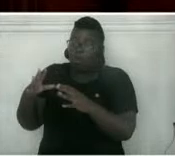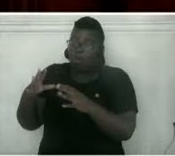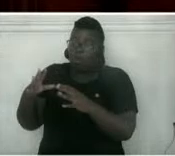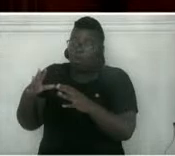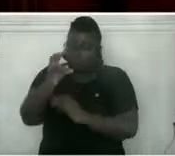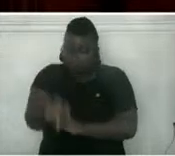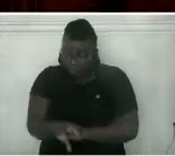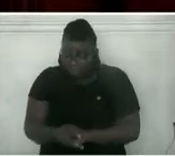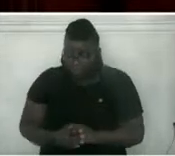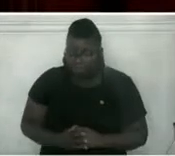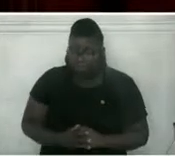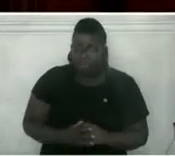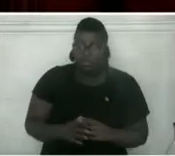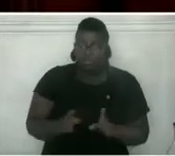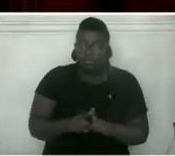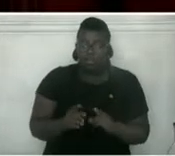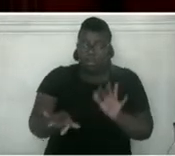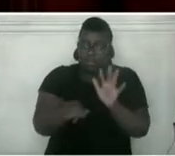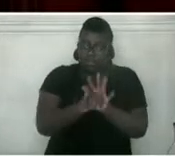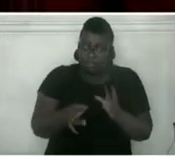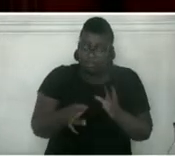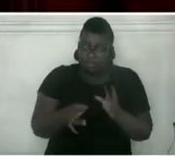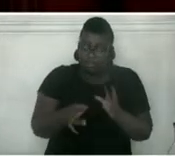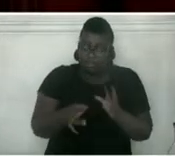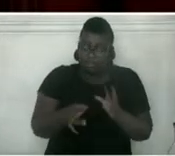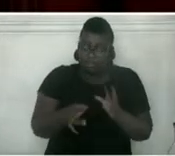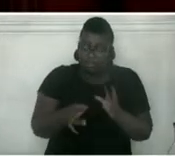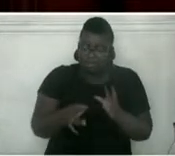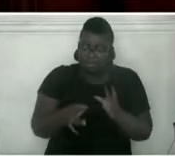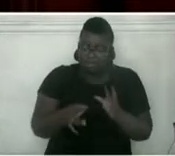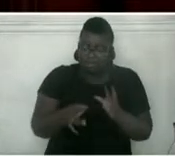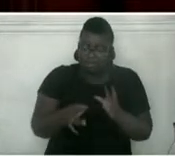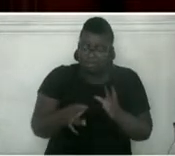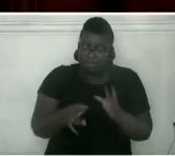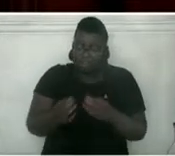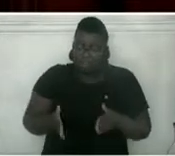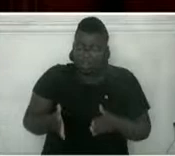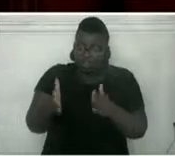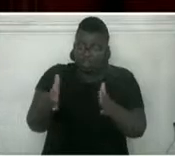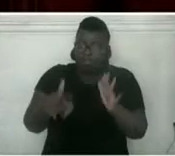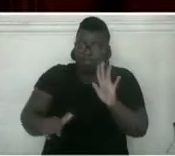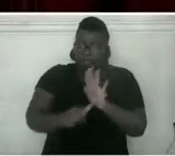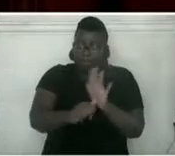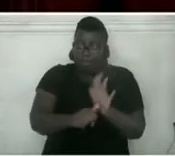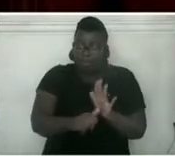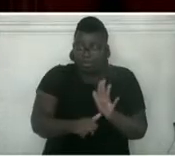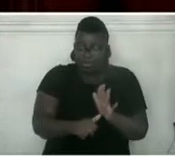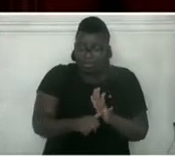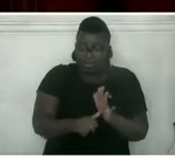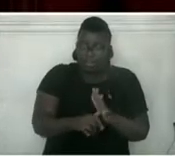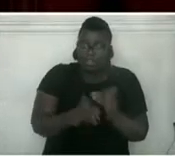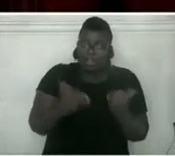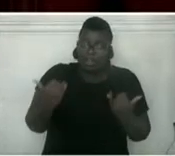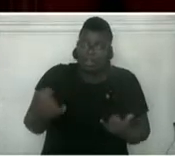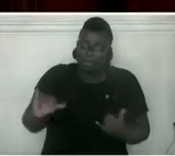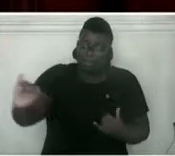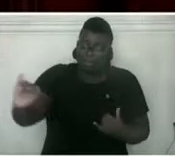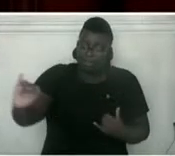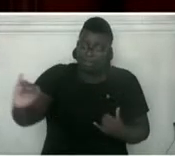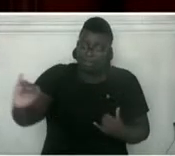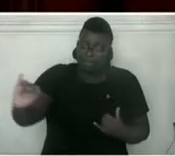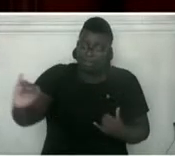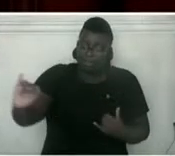of roads, especially the national roads, is key. Last year, we announced a massive investment